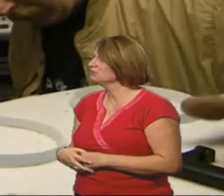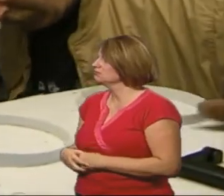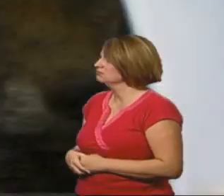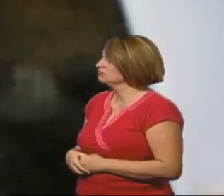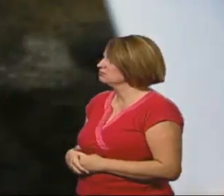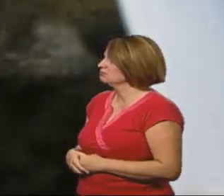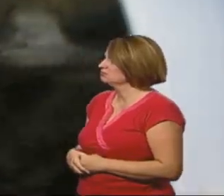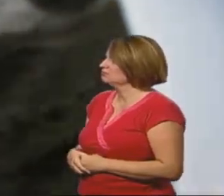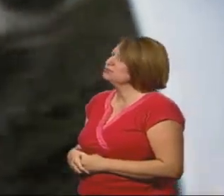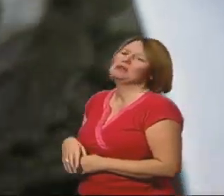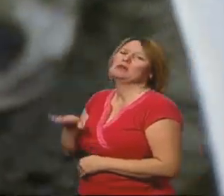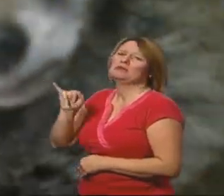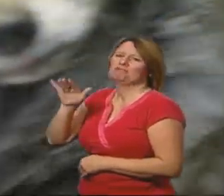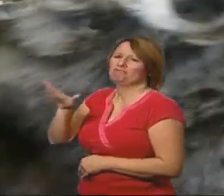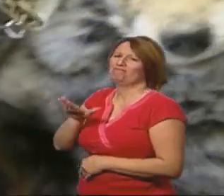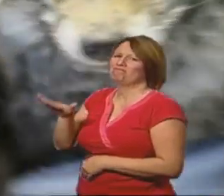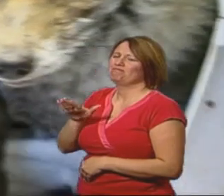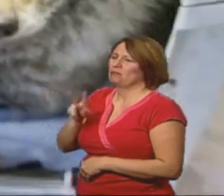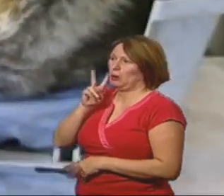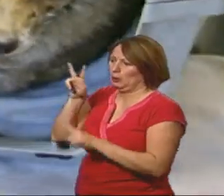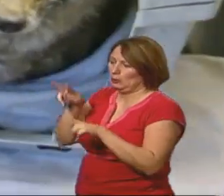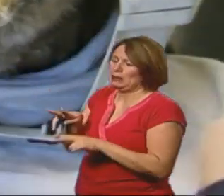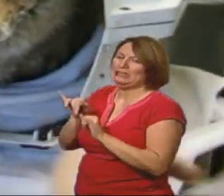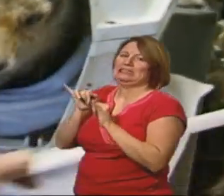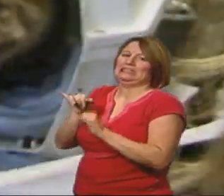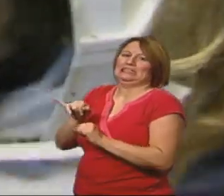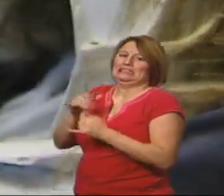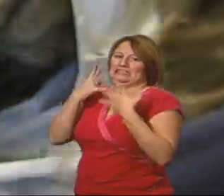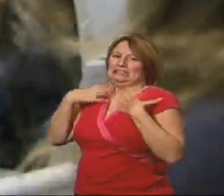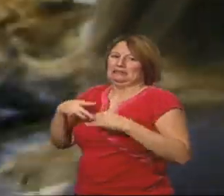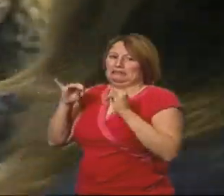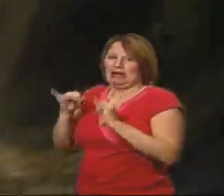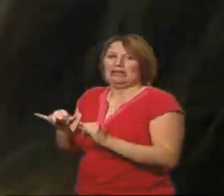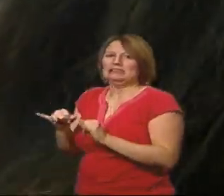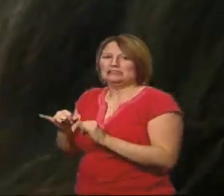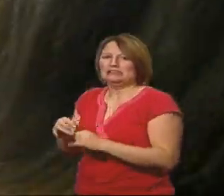Poor old chap, what a stain. Right, there's the nose.